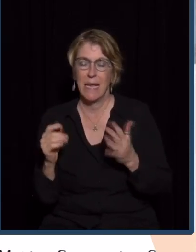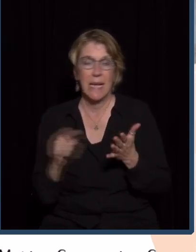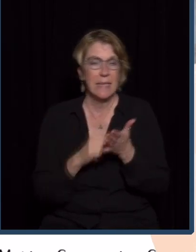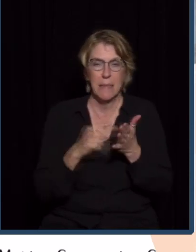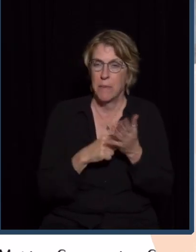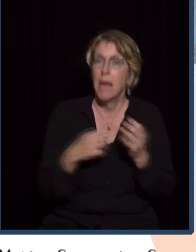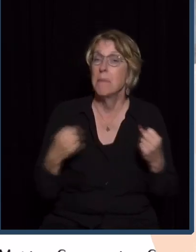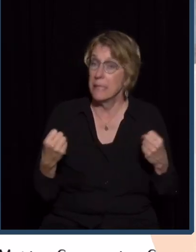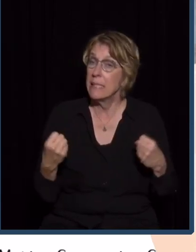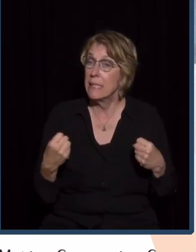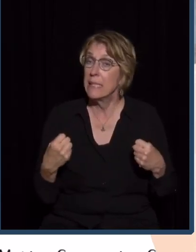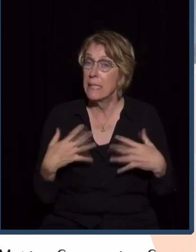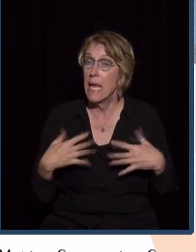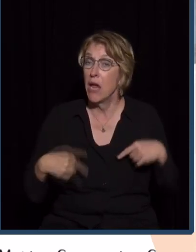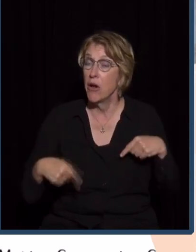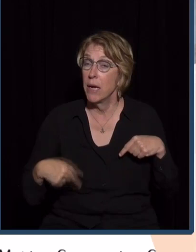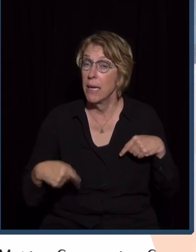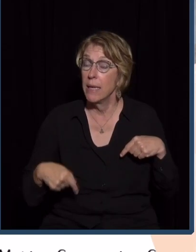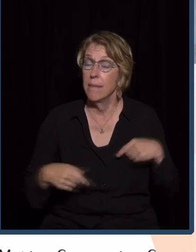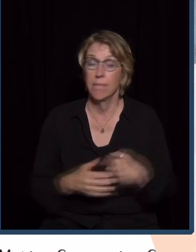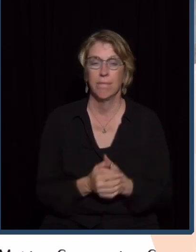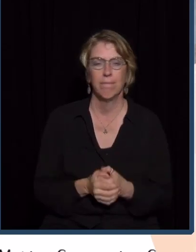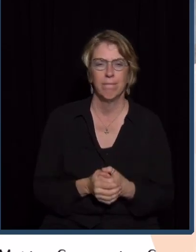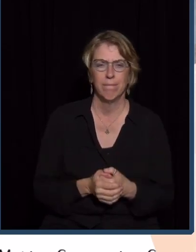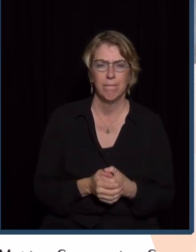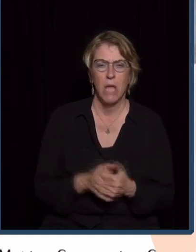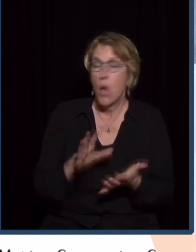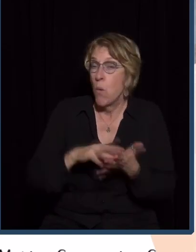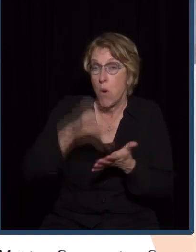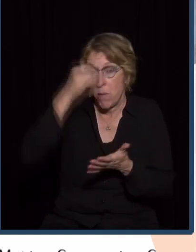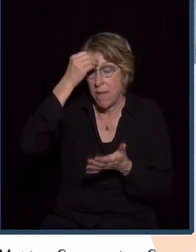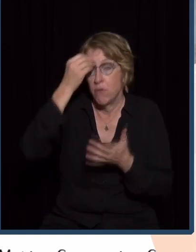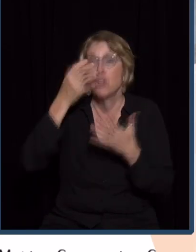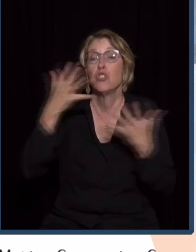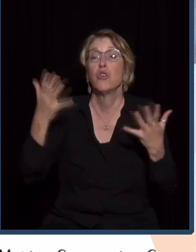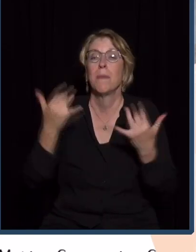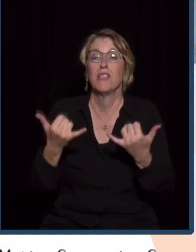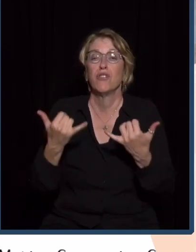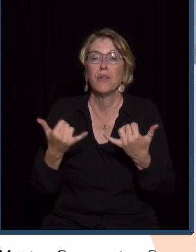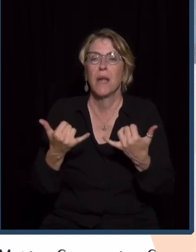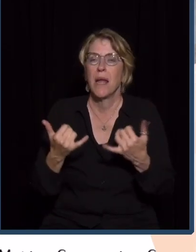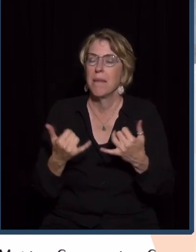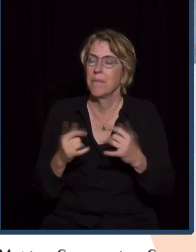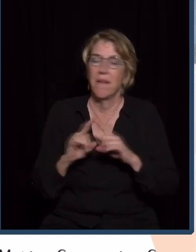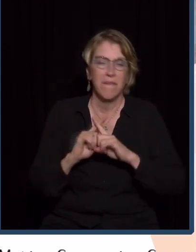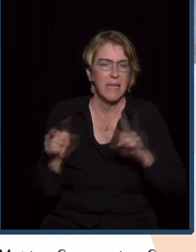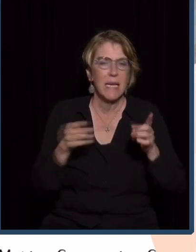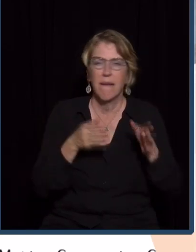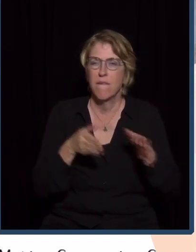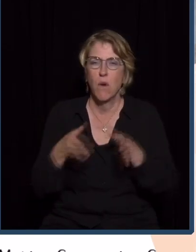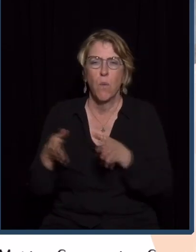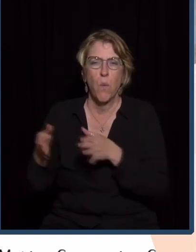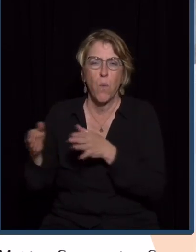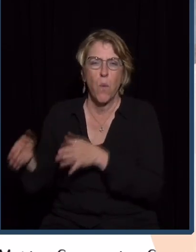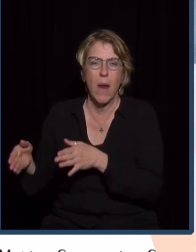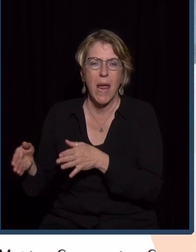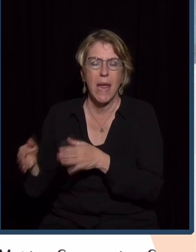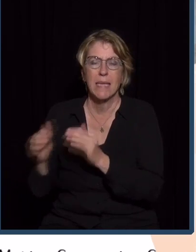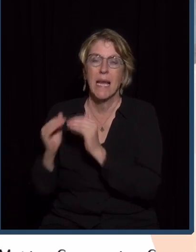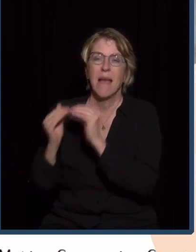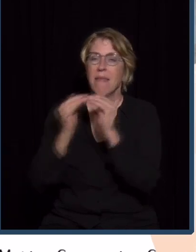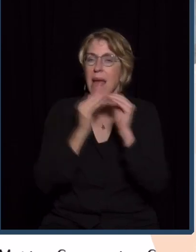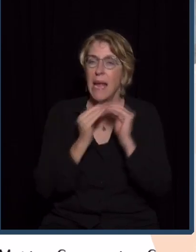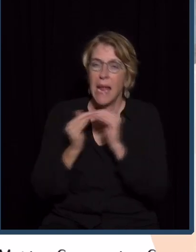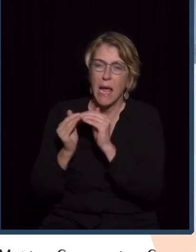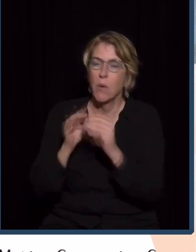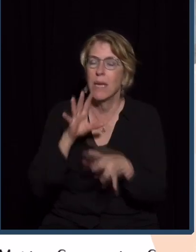scary. And think about, well, we've learned so much tonight, right? About all the different ways that equity and inclusion